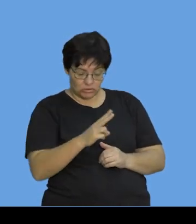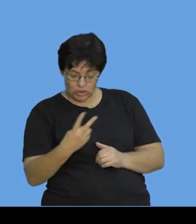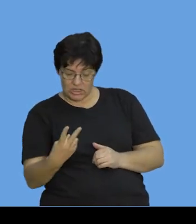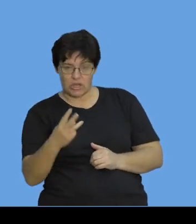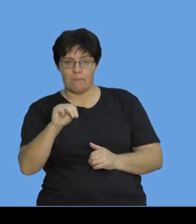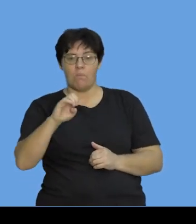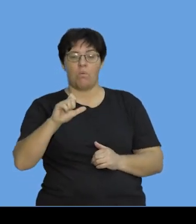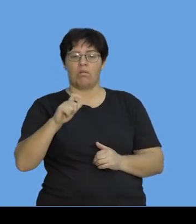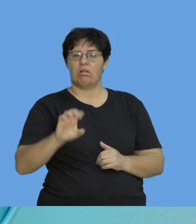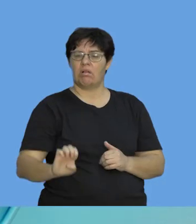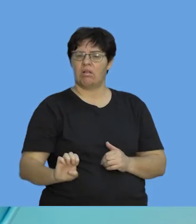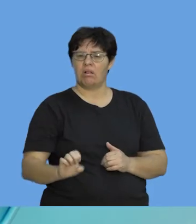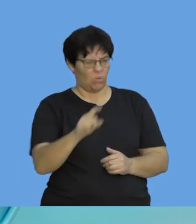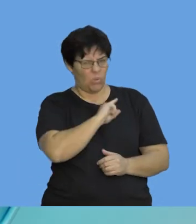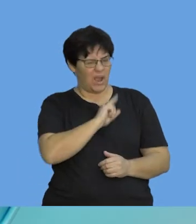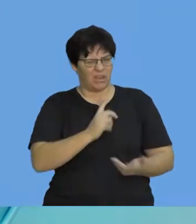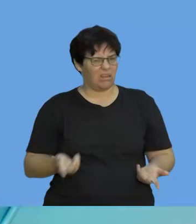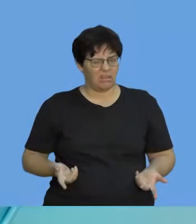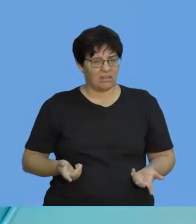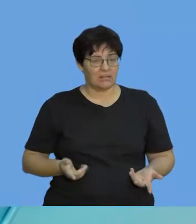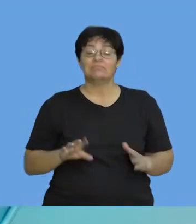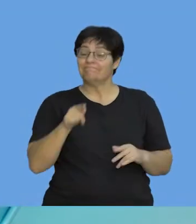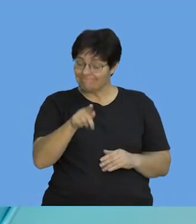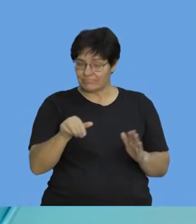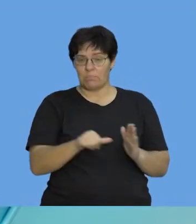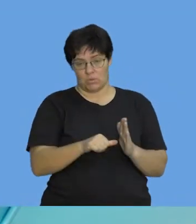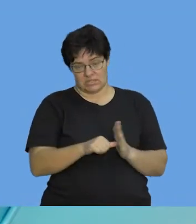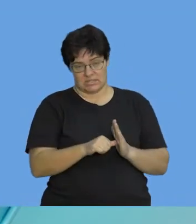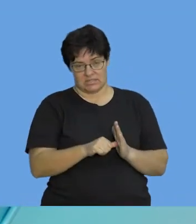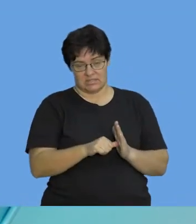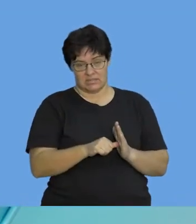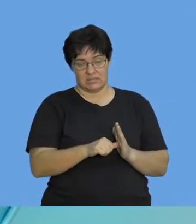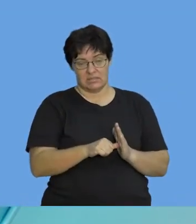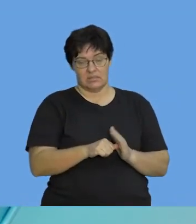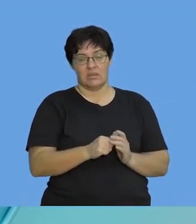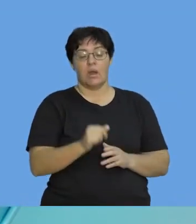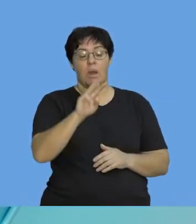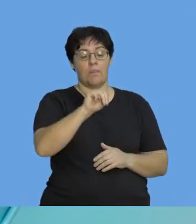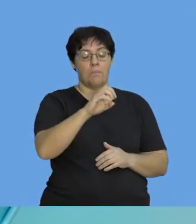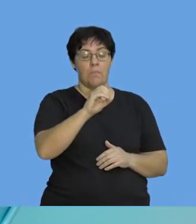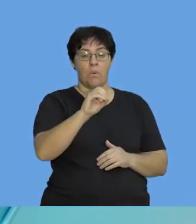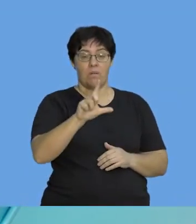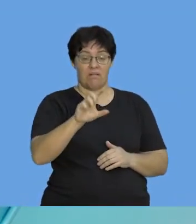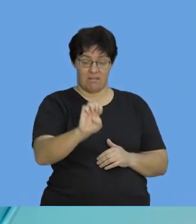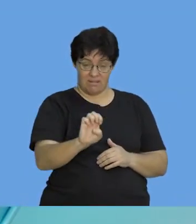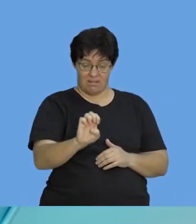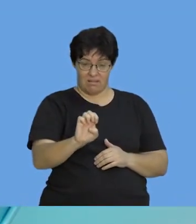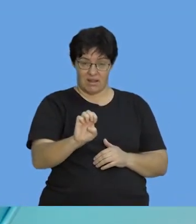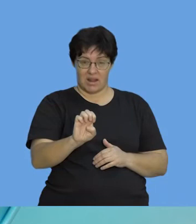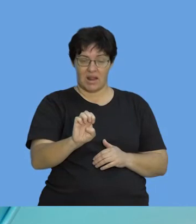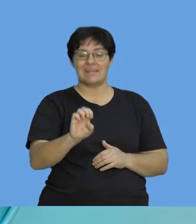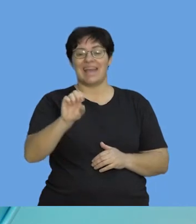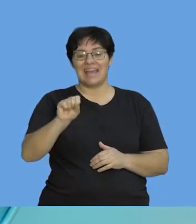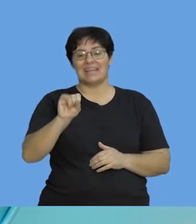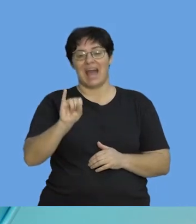the question that is very important to us is that, okay, remember, the mole is, the SI unit of quantity of matter. So when we